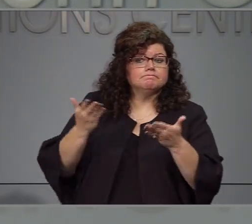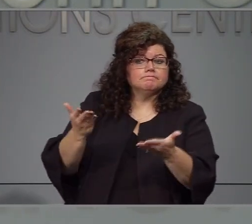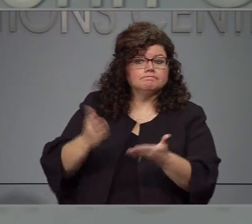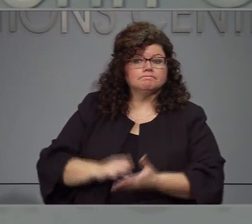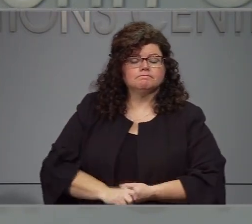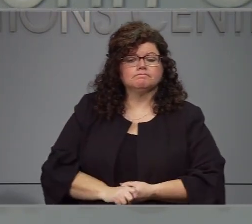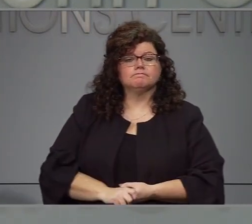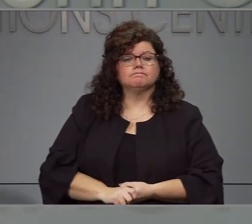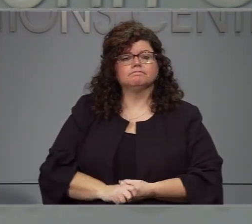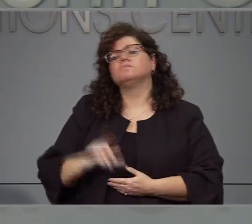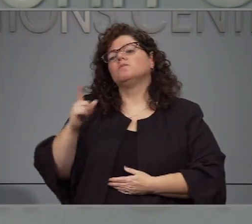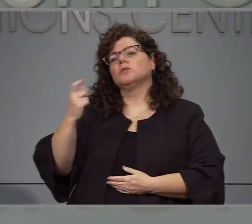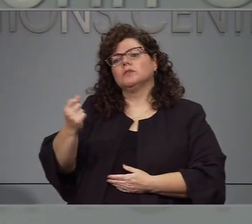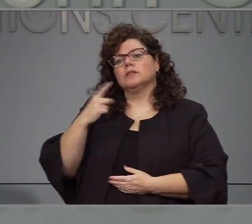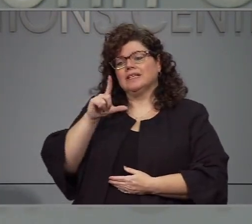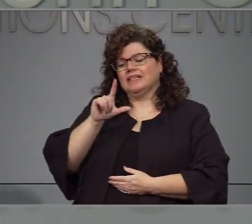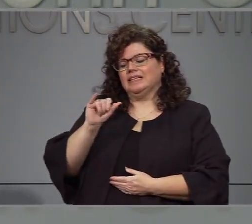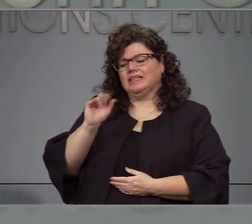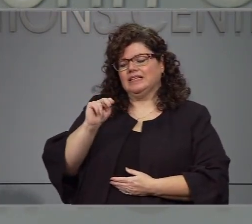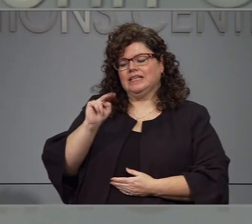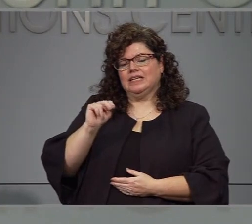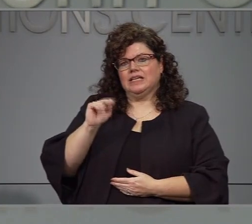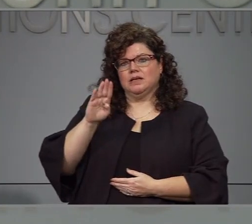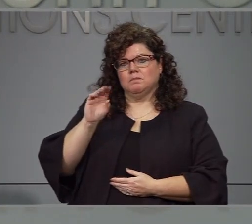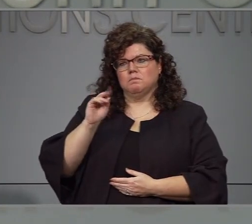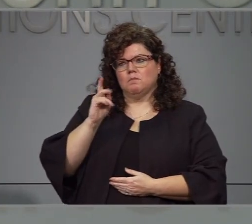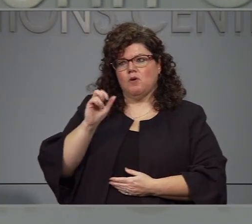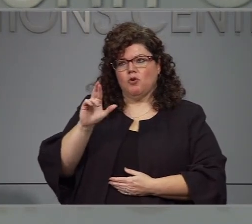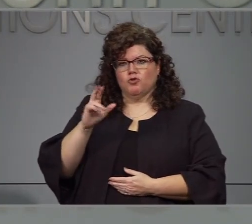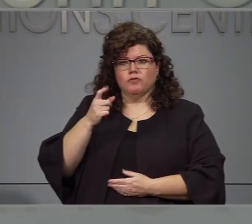Our first question is from Lynn Bonner with the News and Observer.